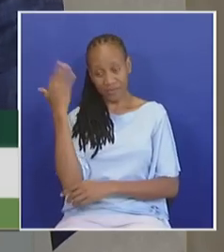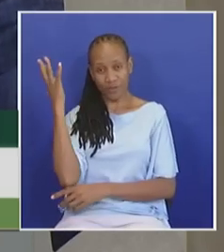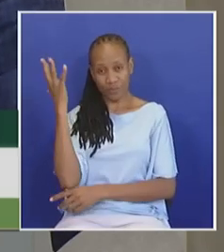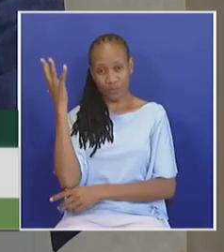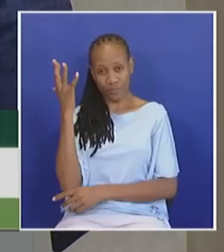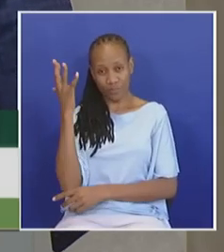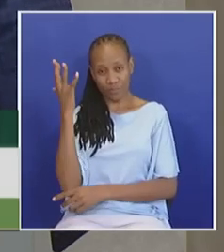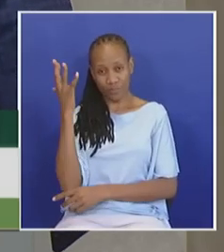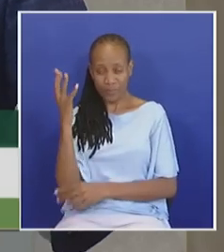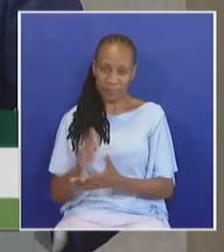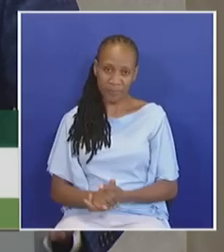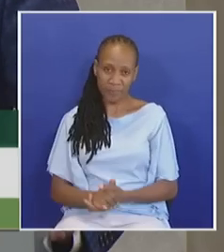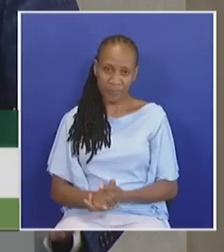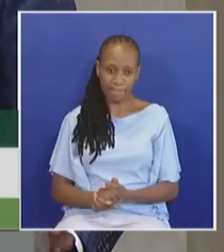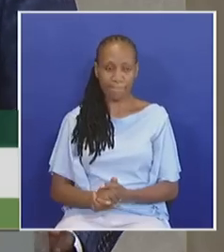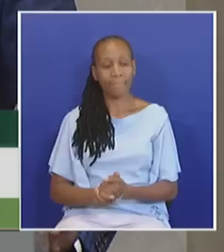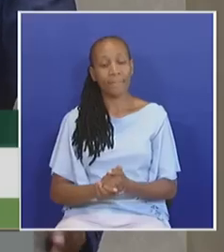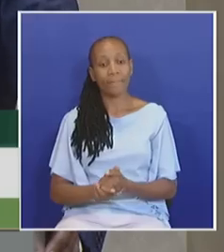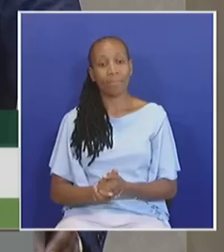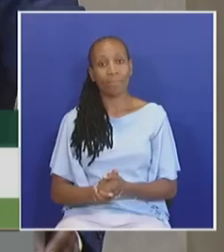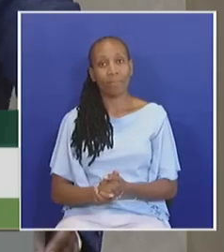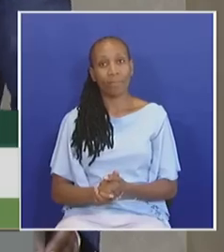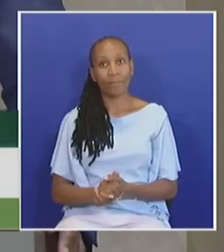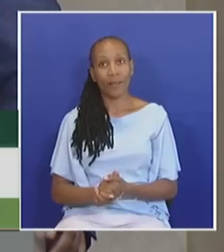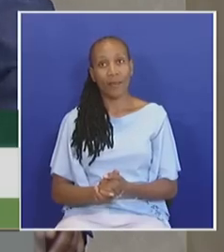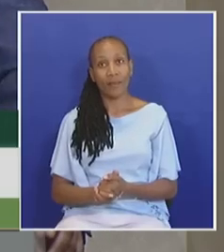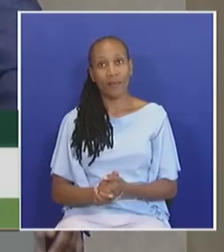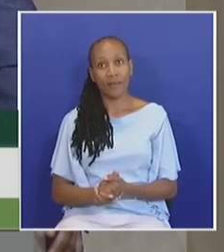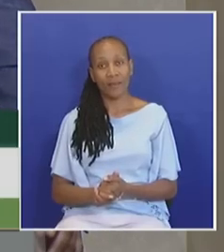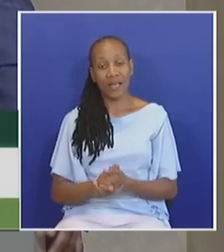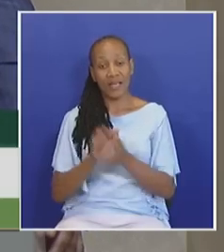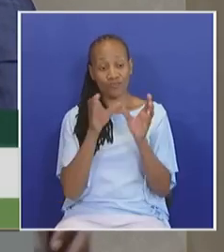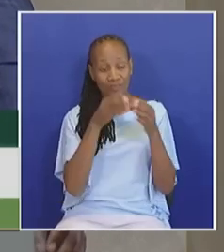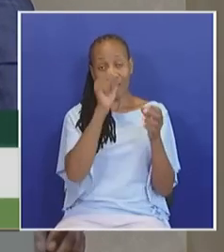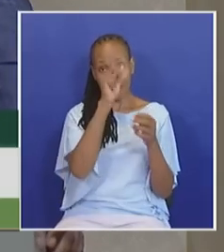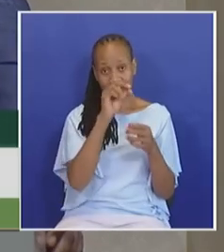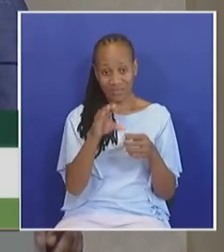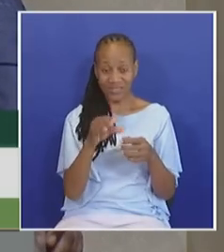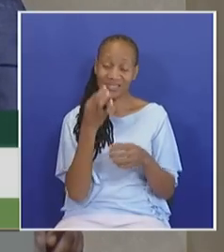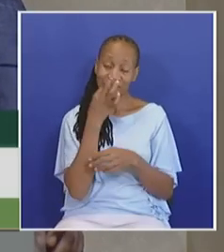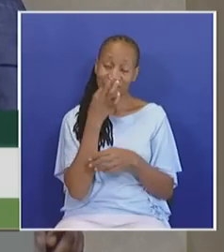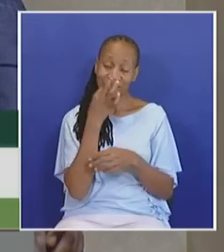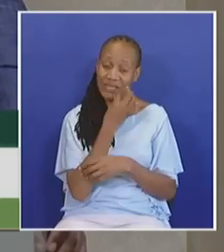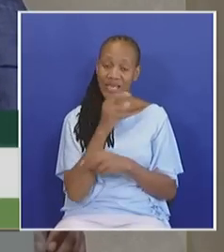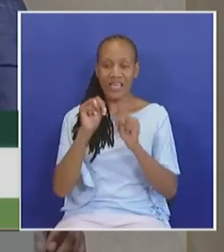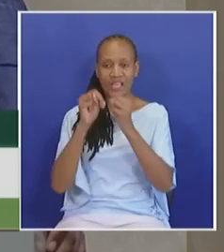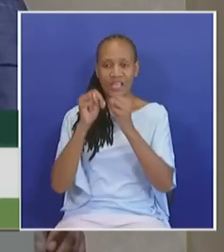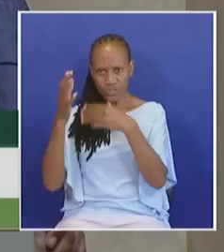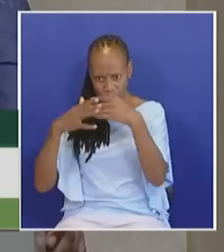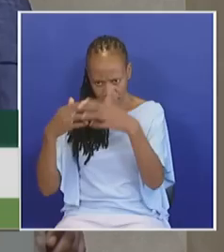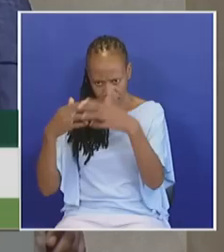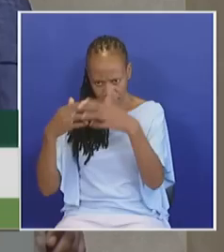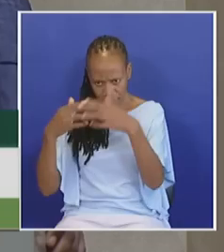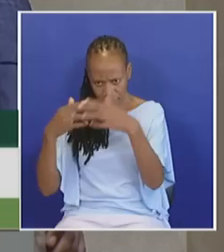Lekgotla. Chairperson, the National Democratic Revolution refers to the task of nation building, consolidating of